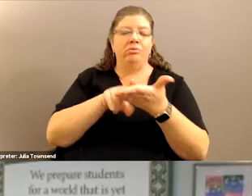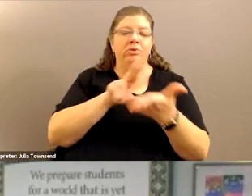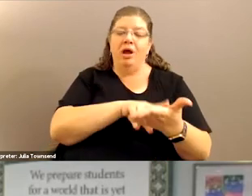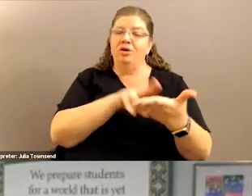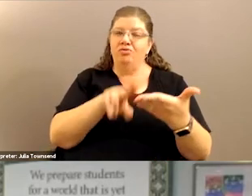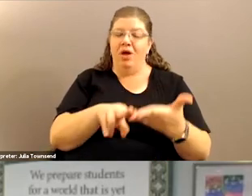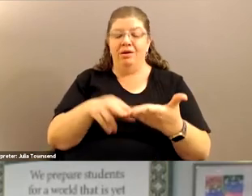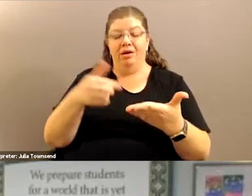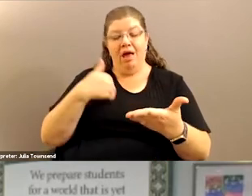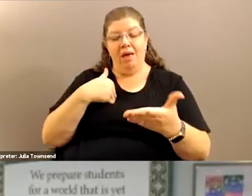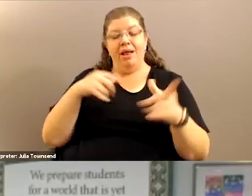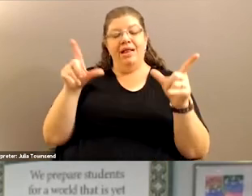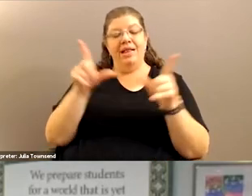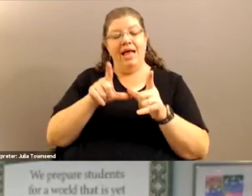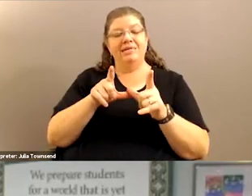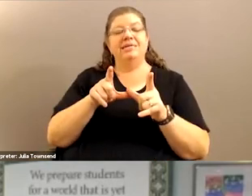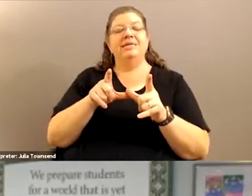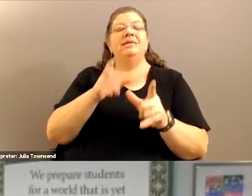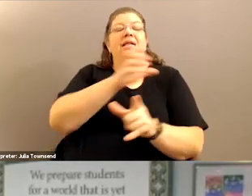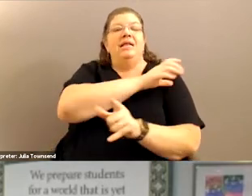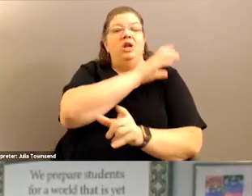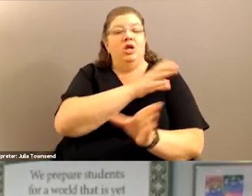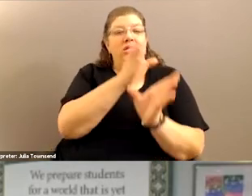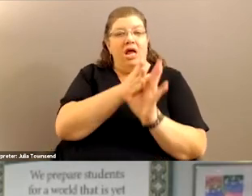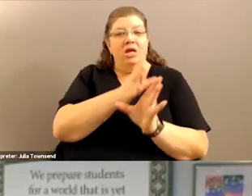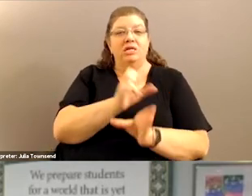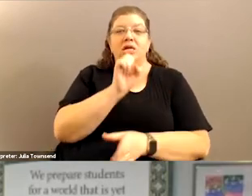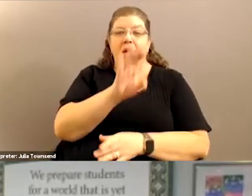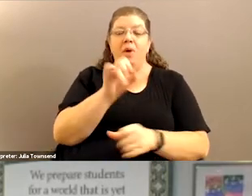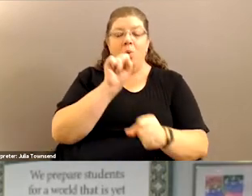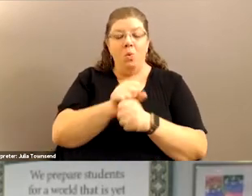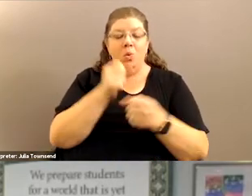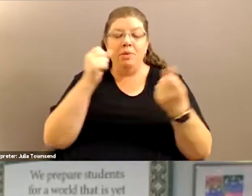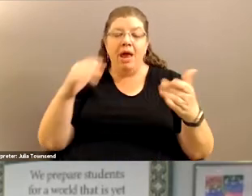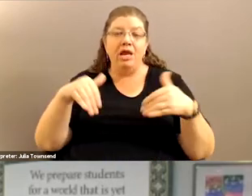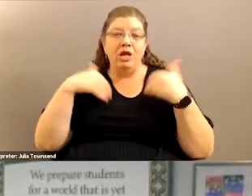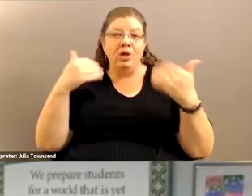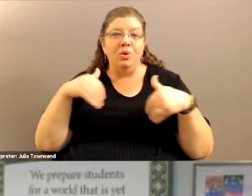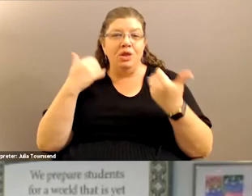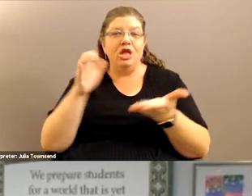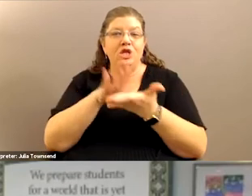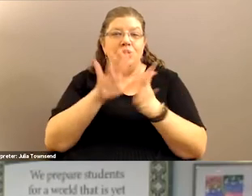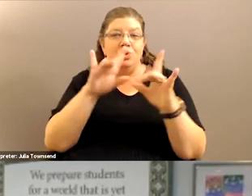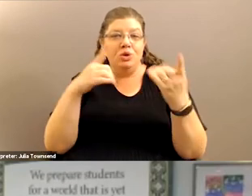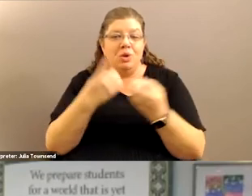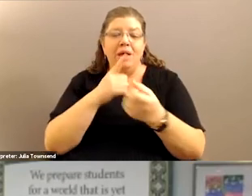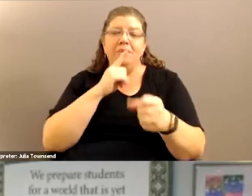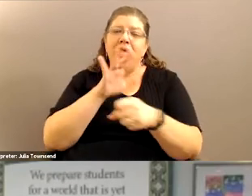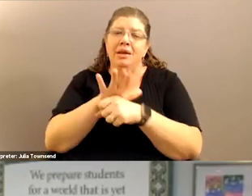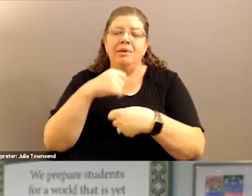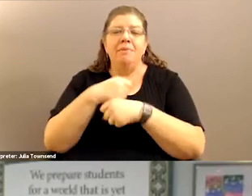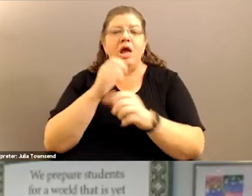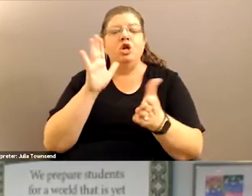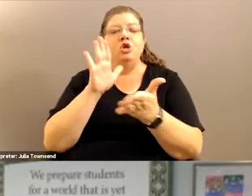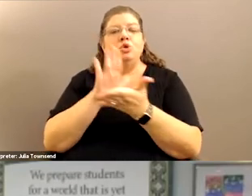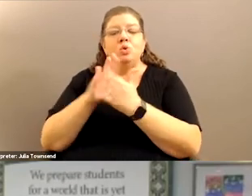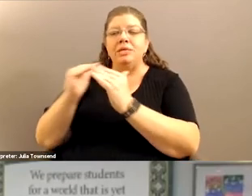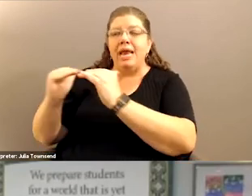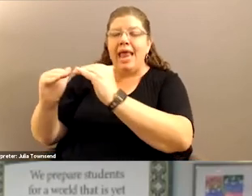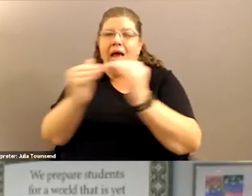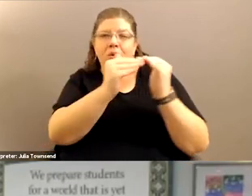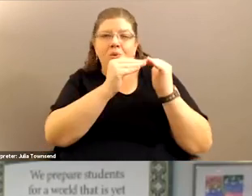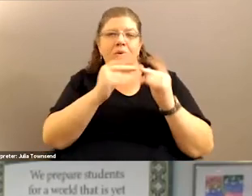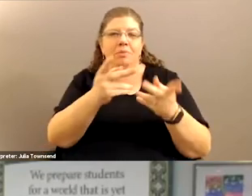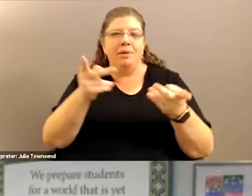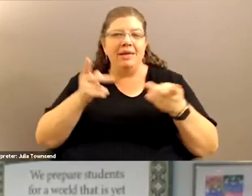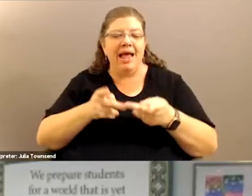clinical psychologist in santa barbara who works with many youth in the sbusd i'm committed to making schools an equitable place of safety and learning